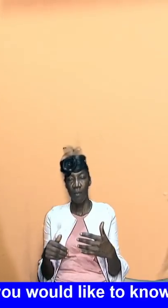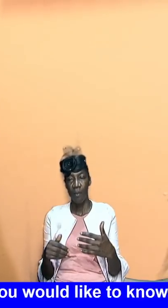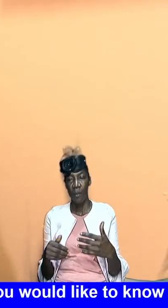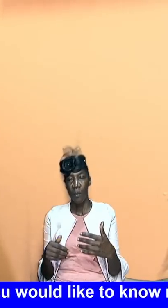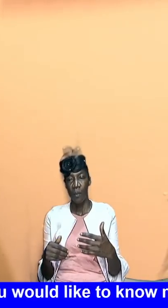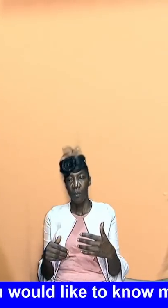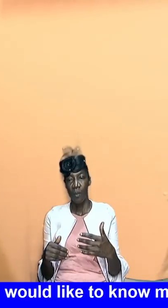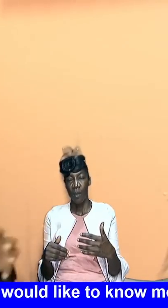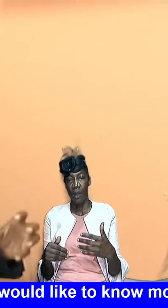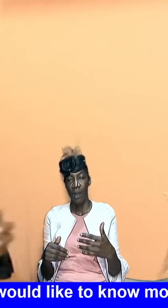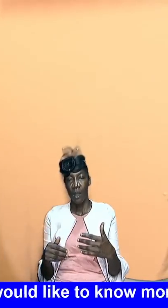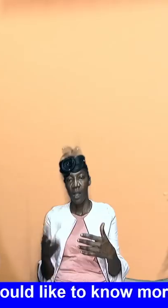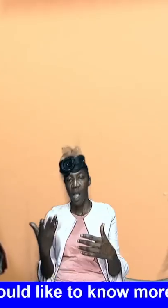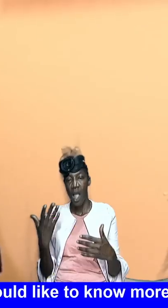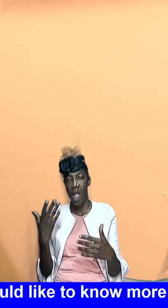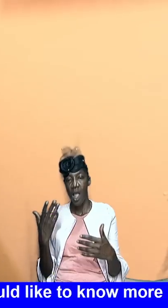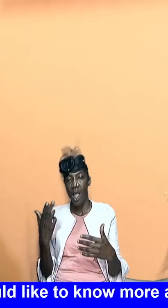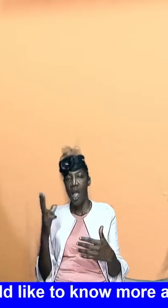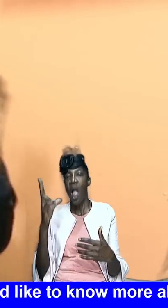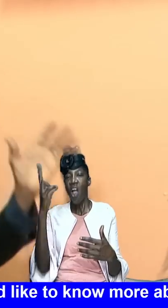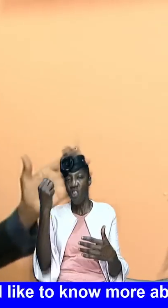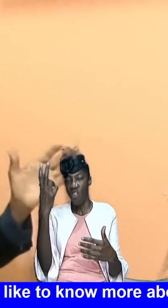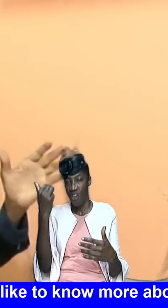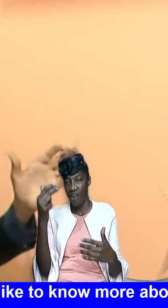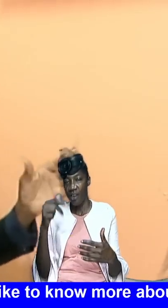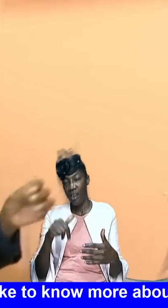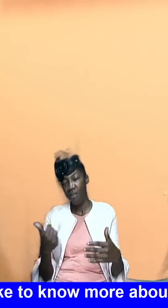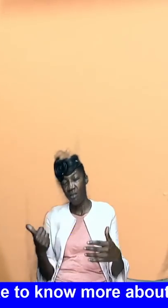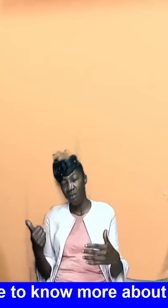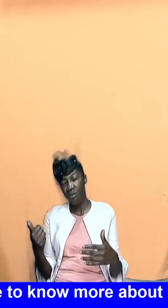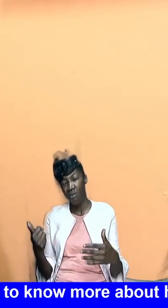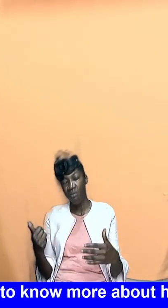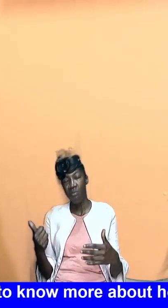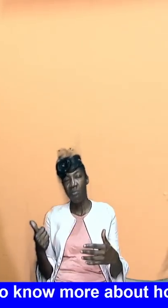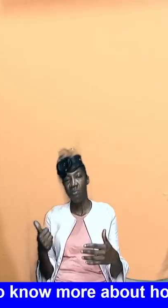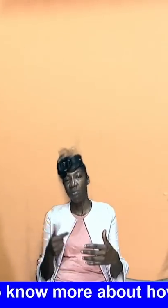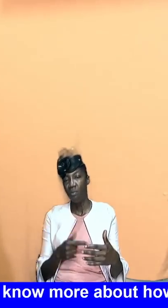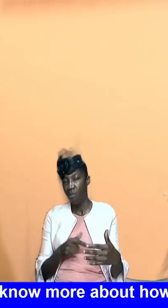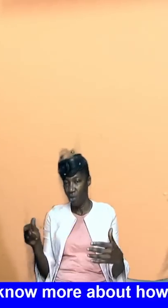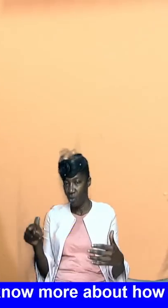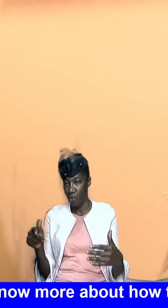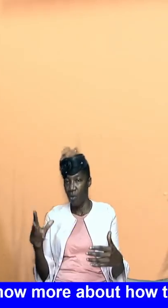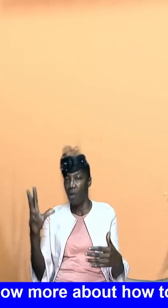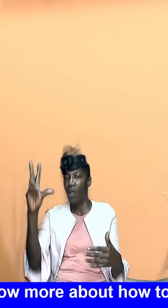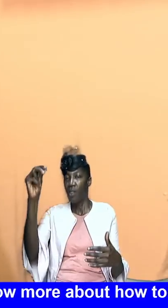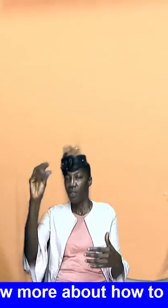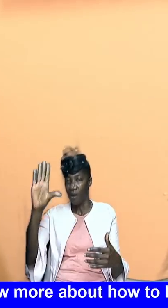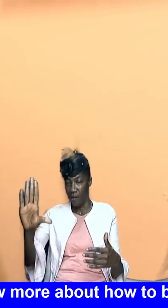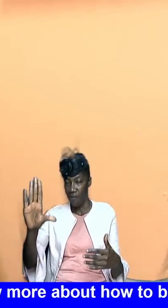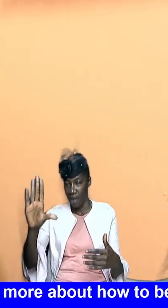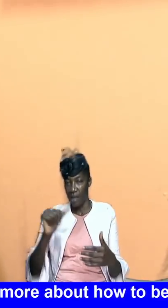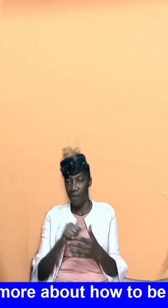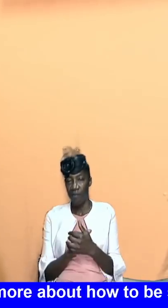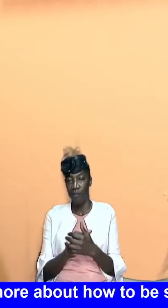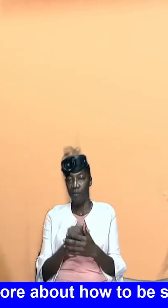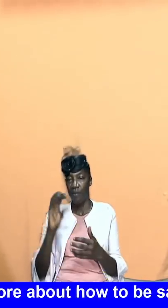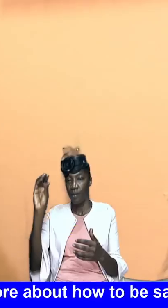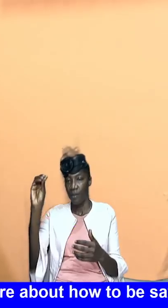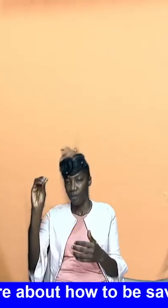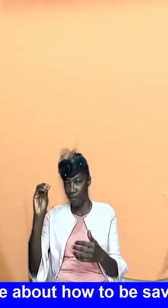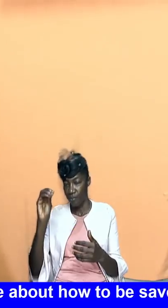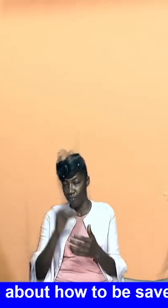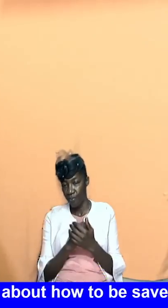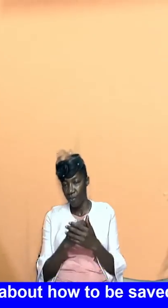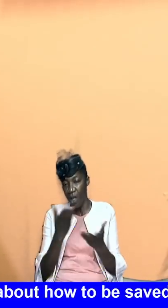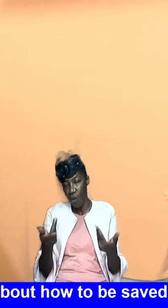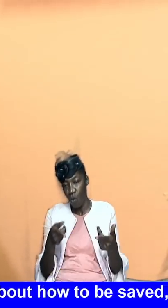to 35. So not all our ladies, but our youngsters, and we want you to be